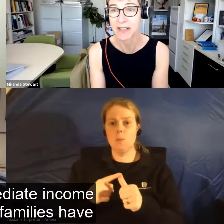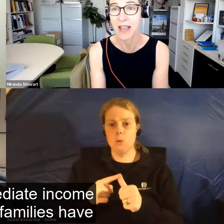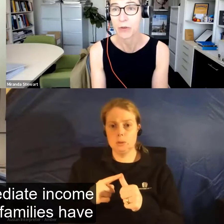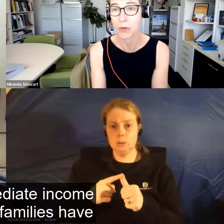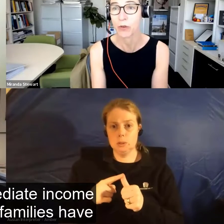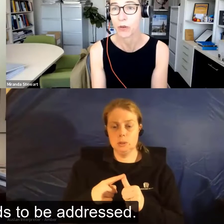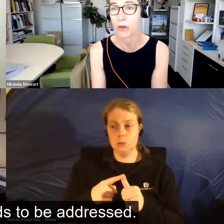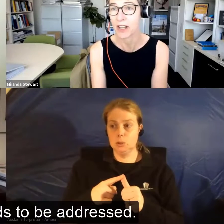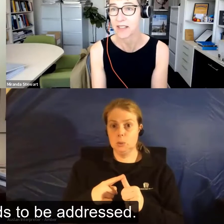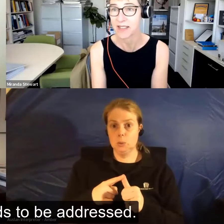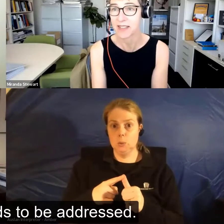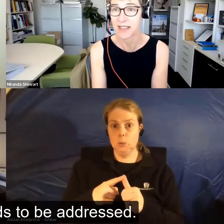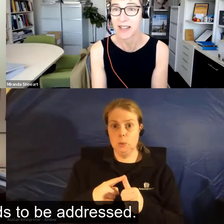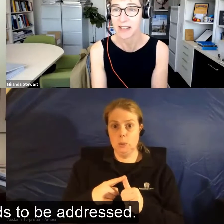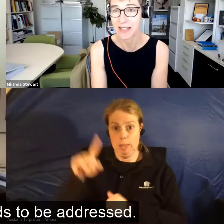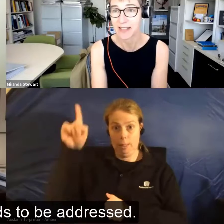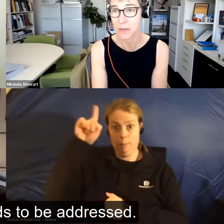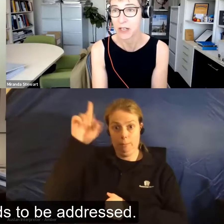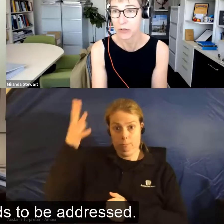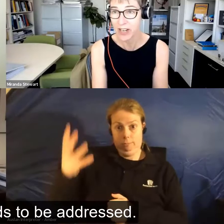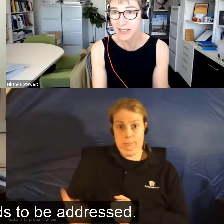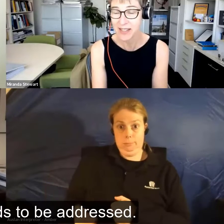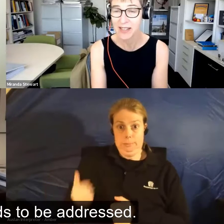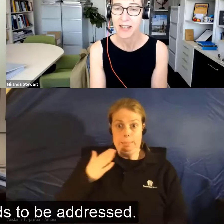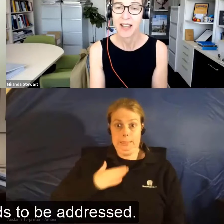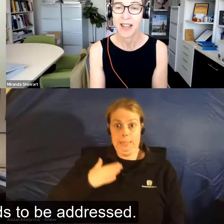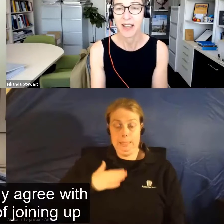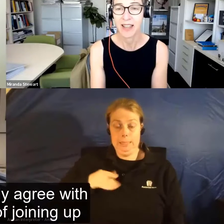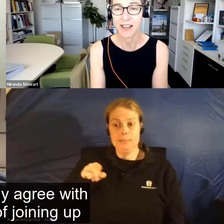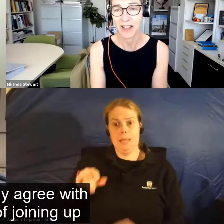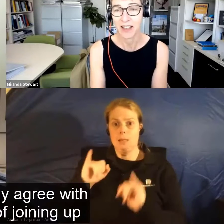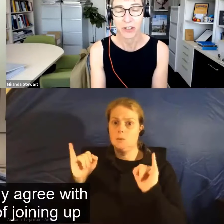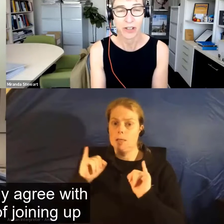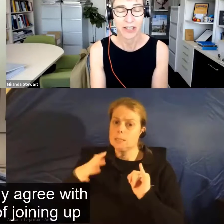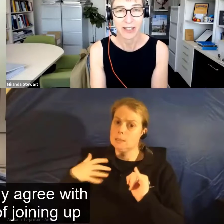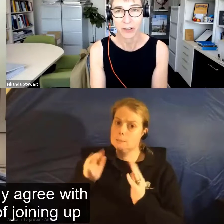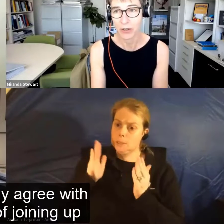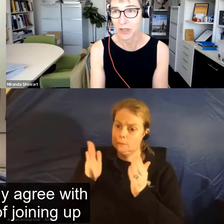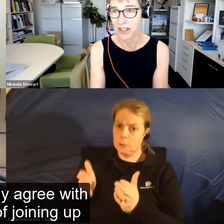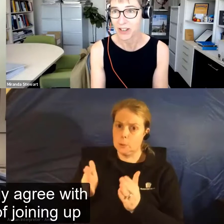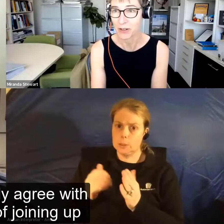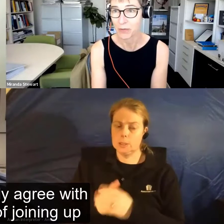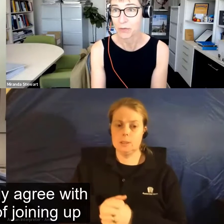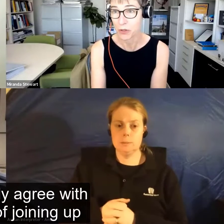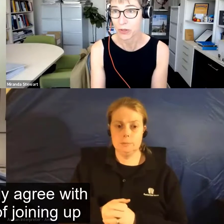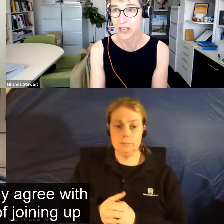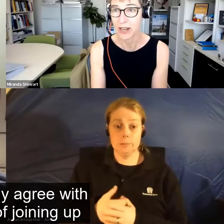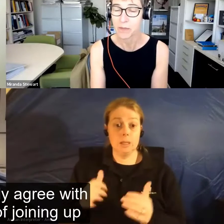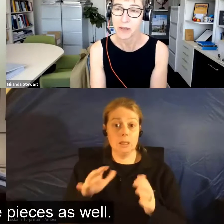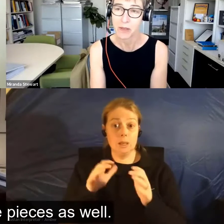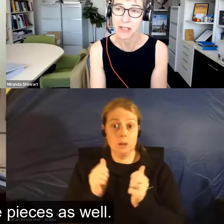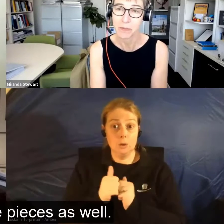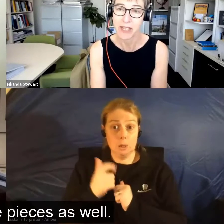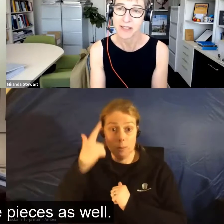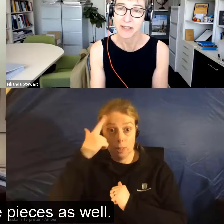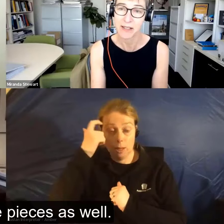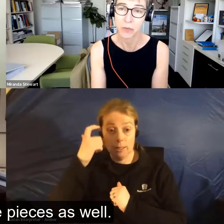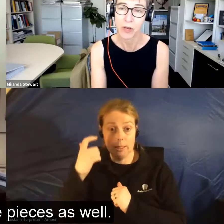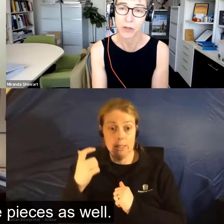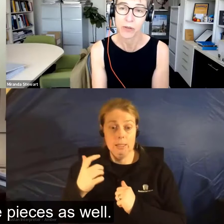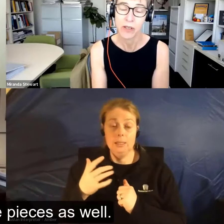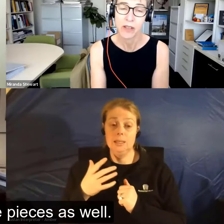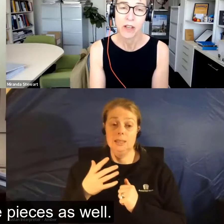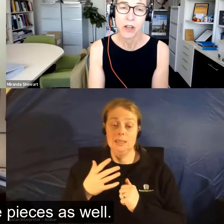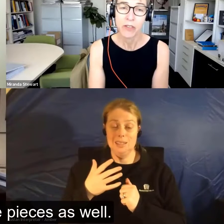that families have or crisis that needs to be addressed. And I totally agree with the idea of joining up some of these pieces